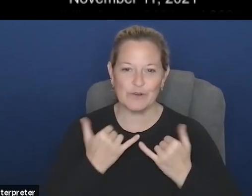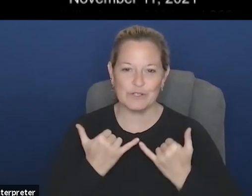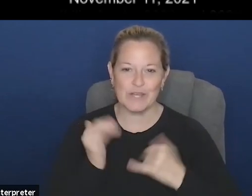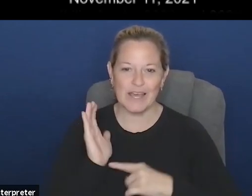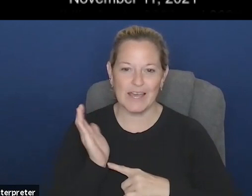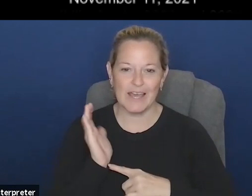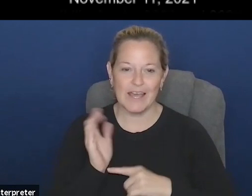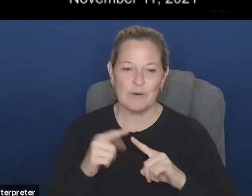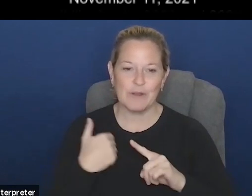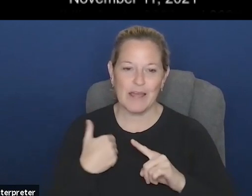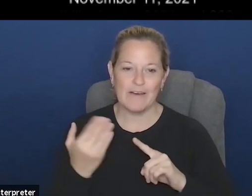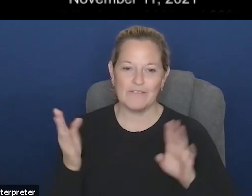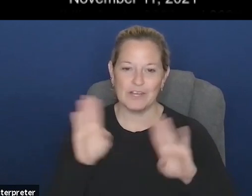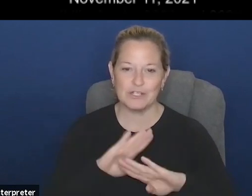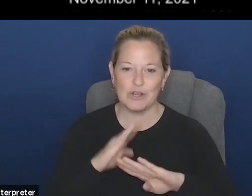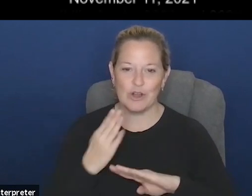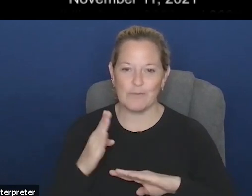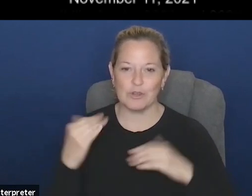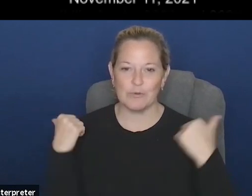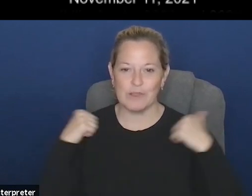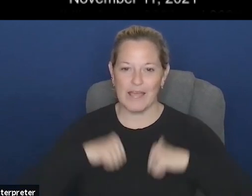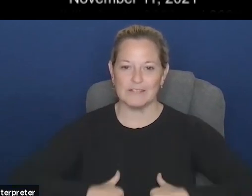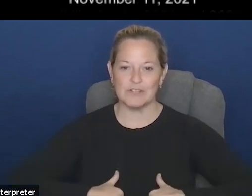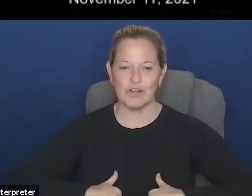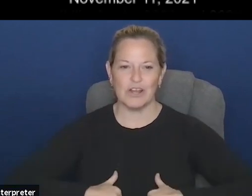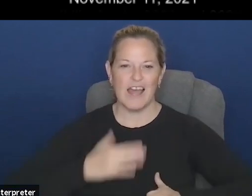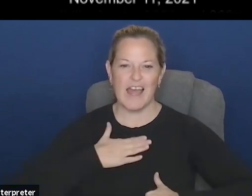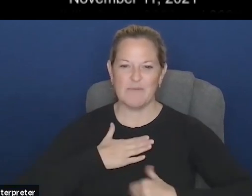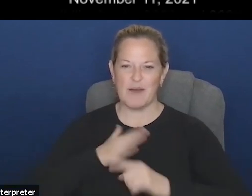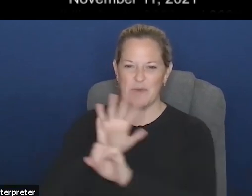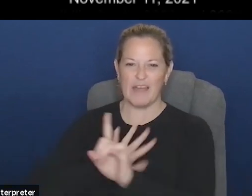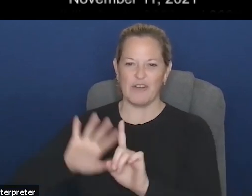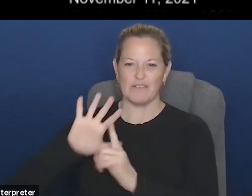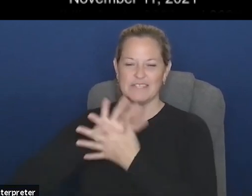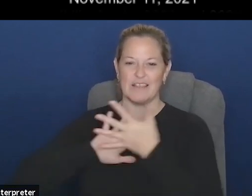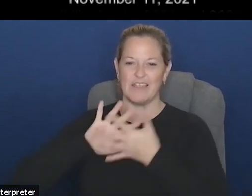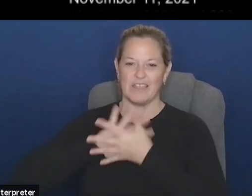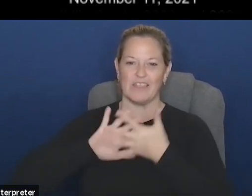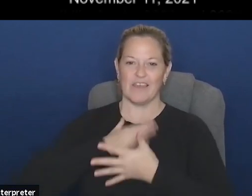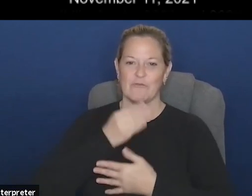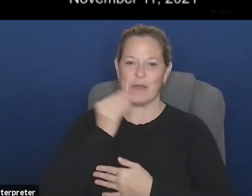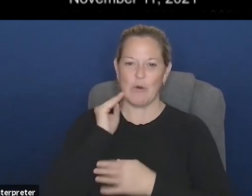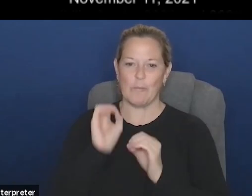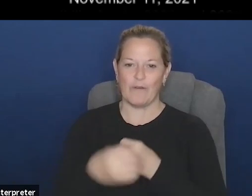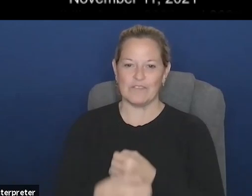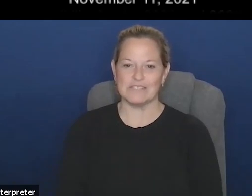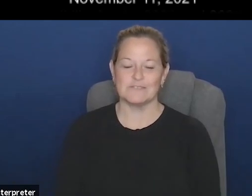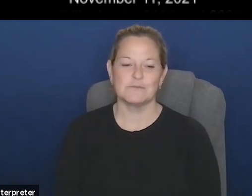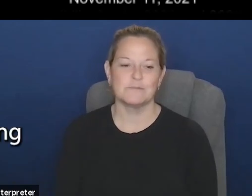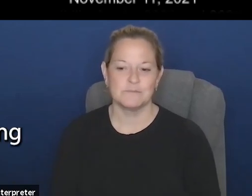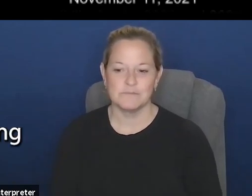blue blazer on, and I'm standing against a blurry background of my home office. Ainsley, over